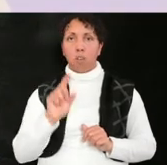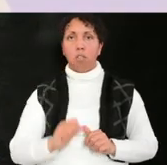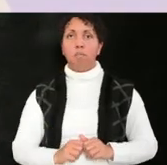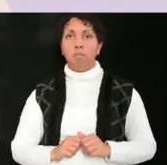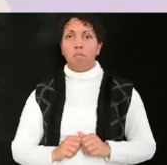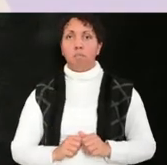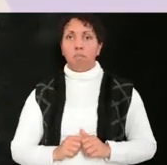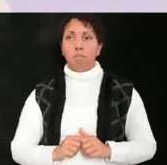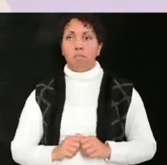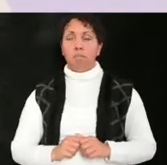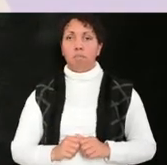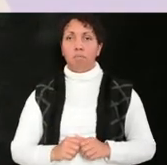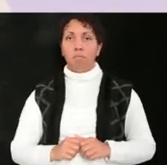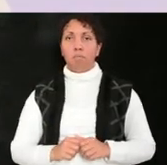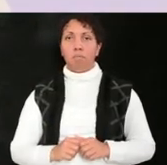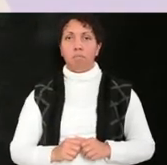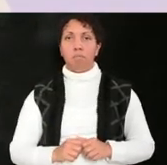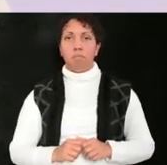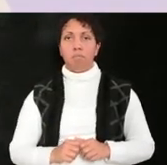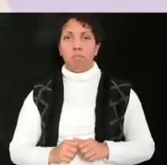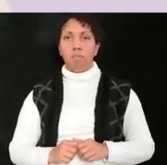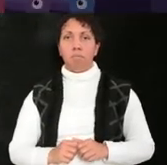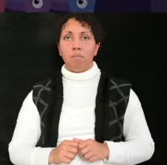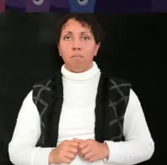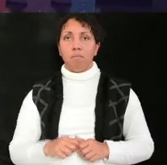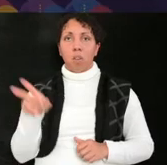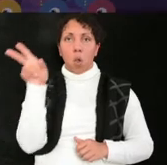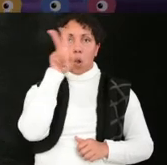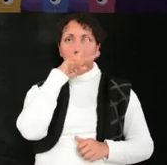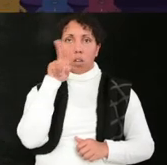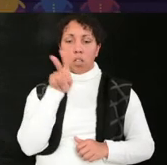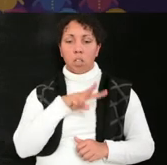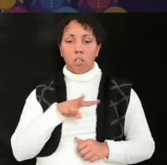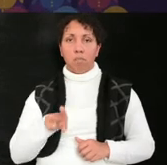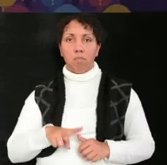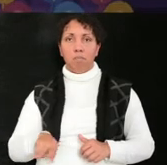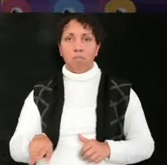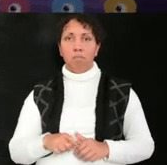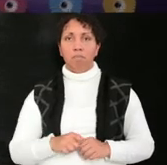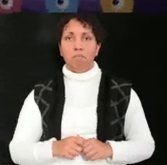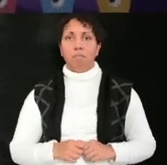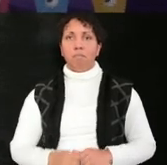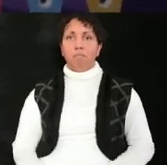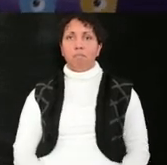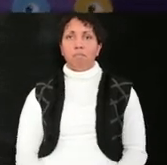Now it's time to ask the audience what they've learned in our quiz round. Let's find a contestant.